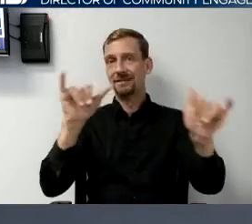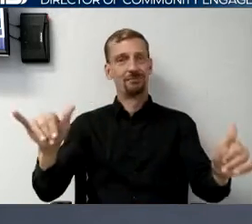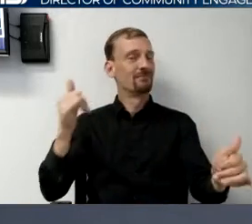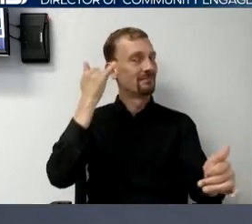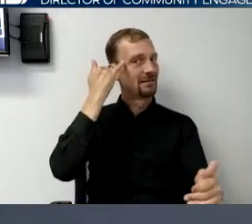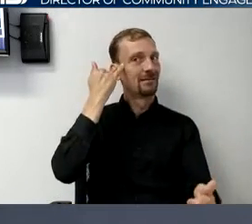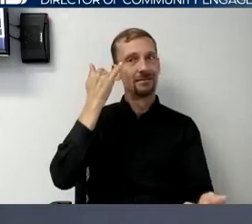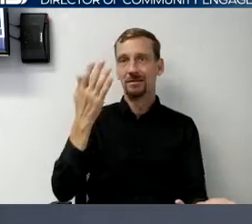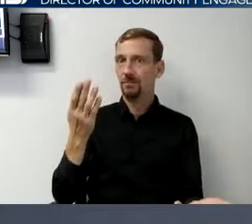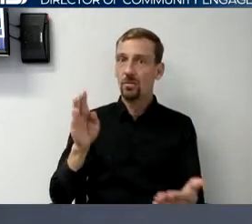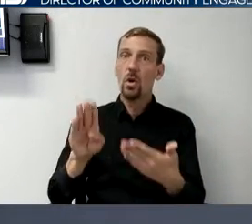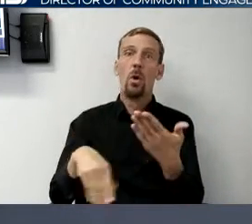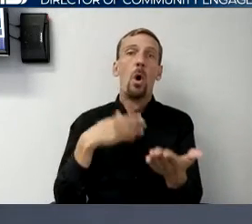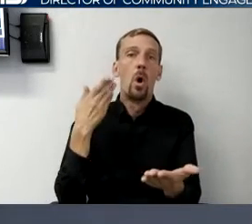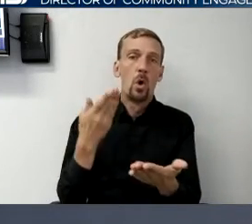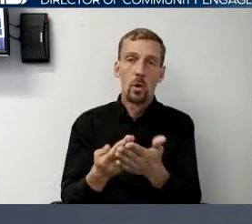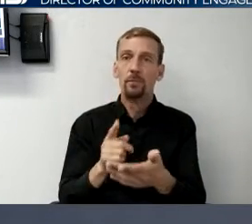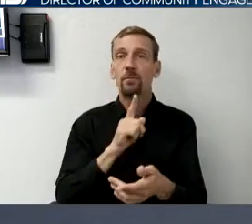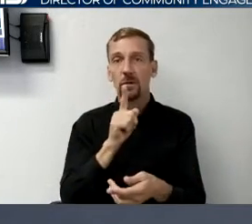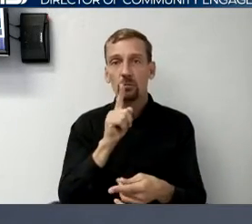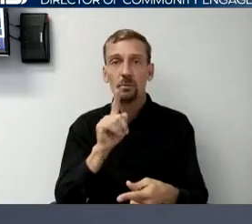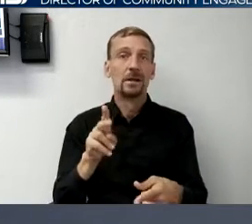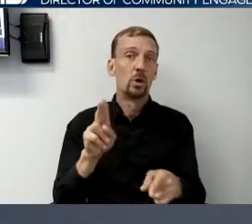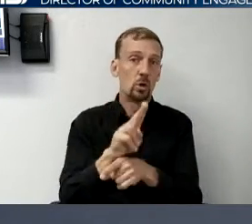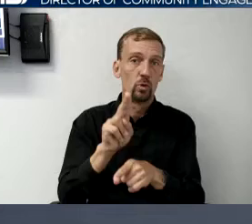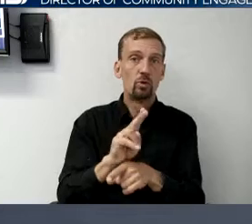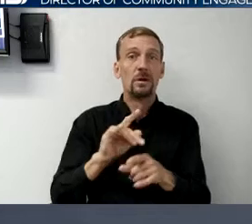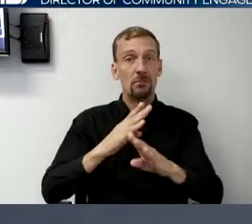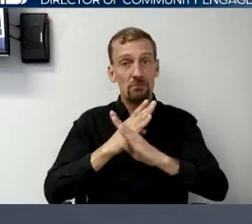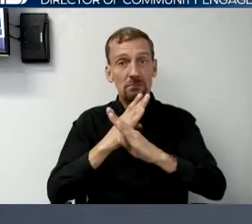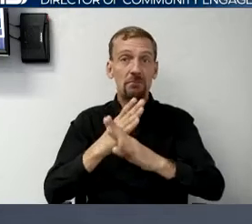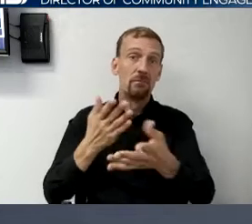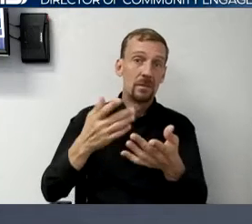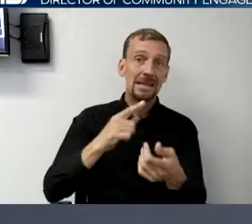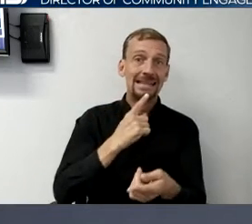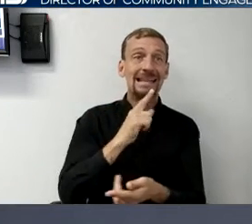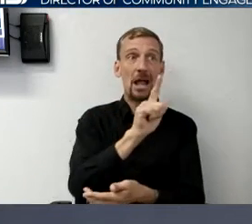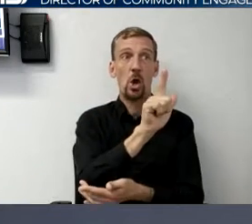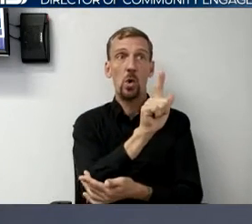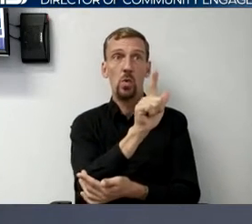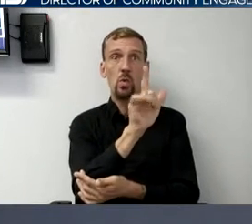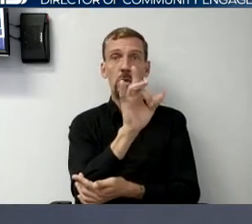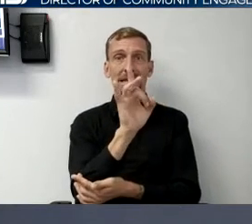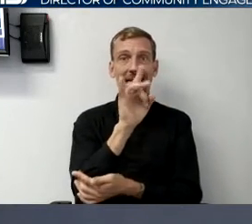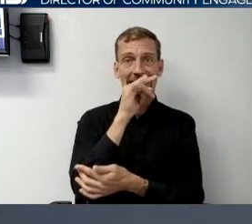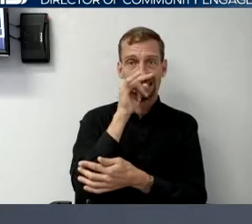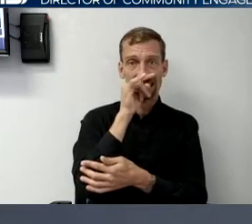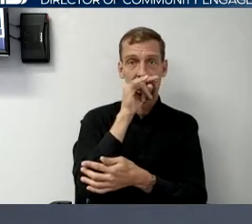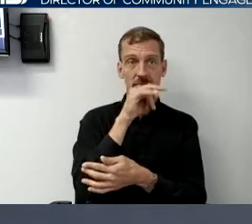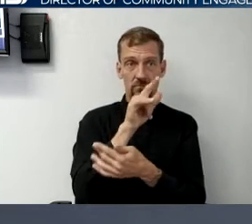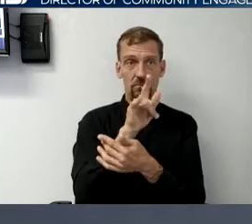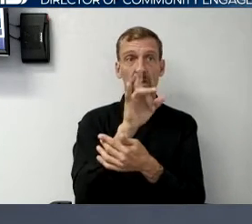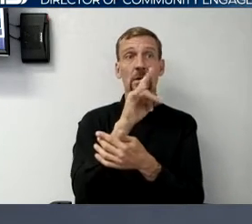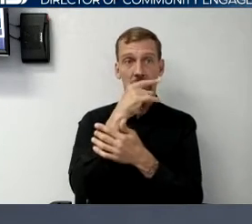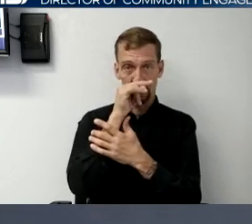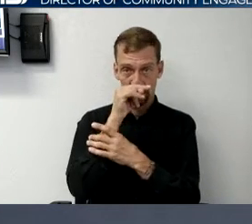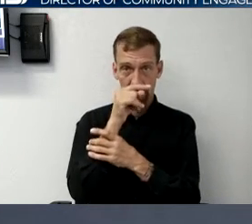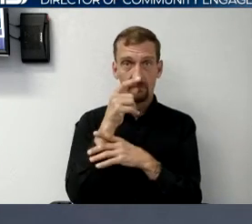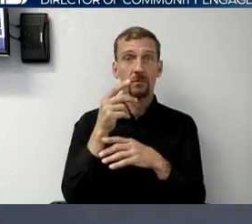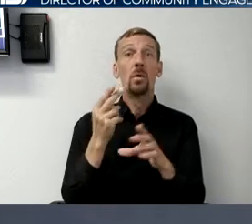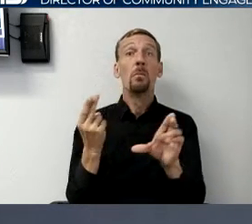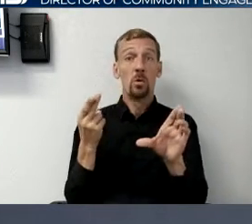exercising, all the precautions that they need to. I think they said they had 28 kids that